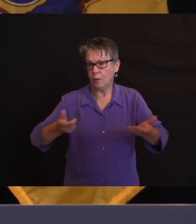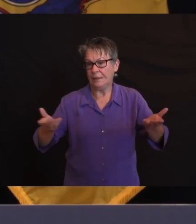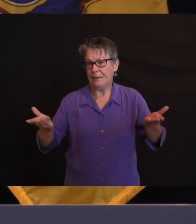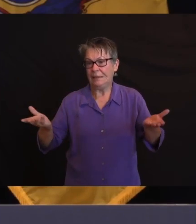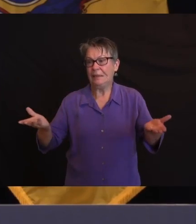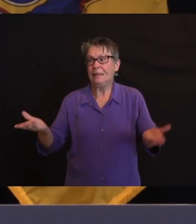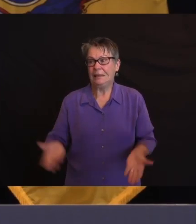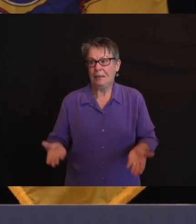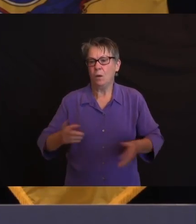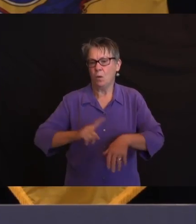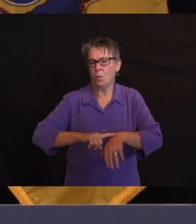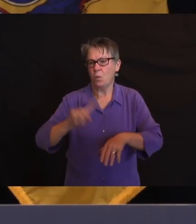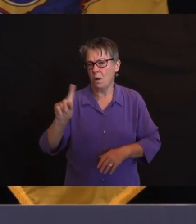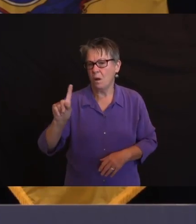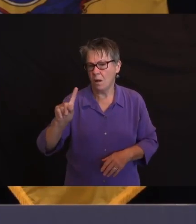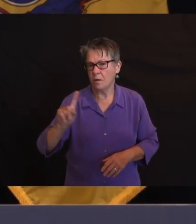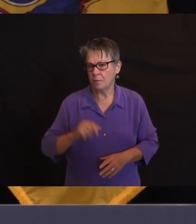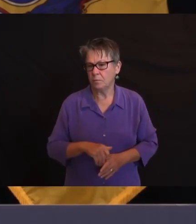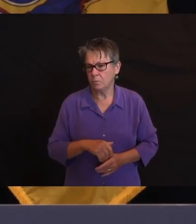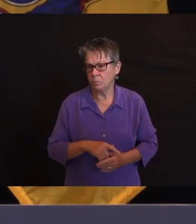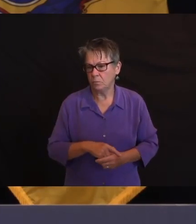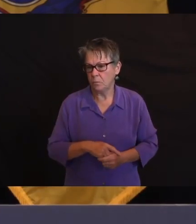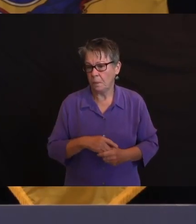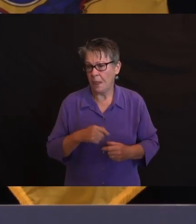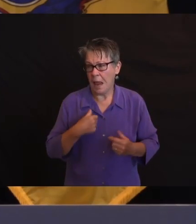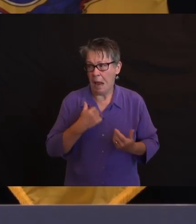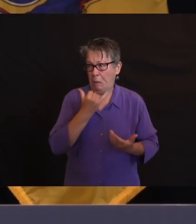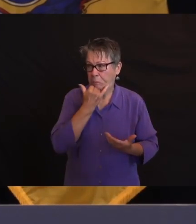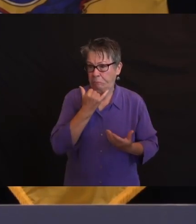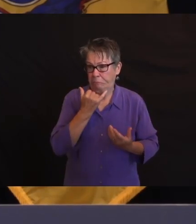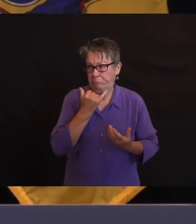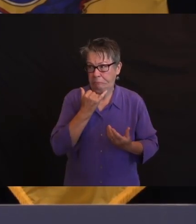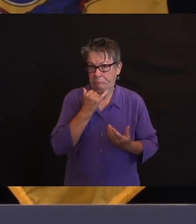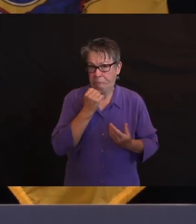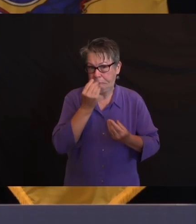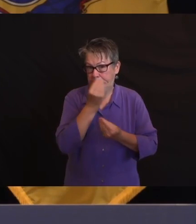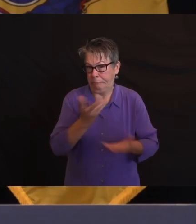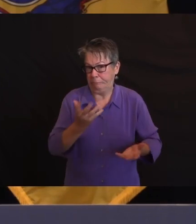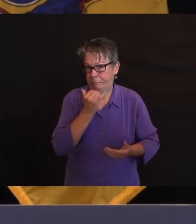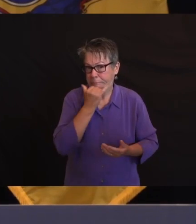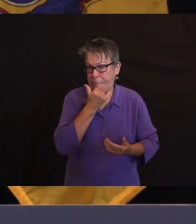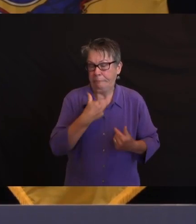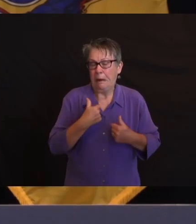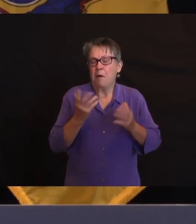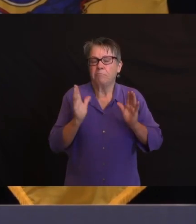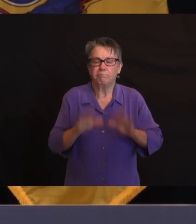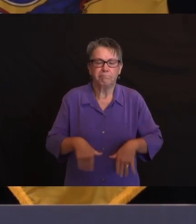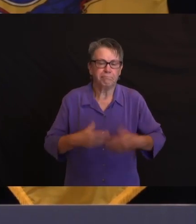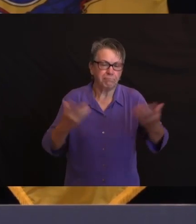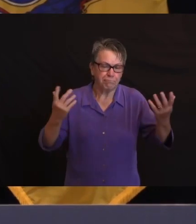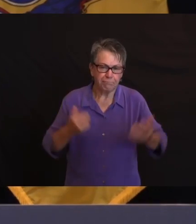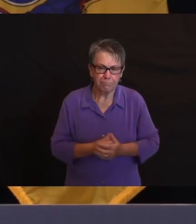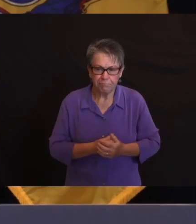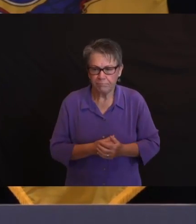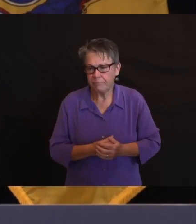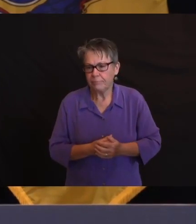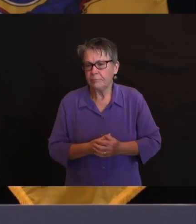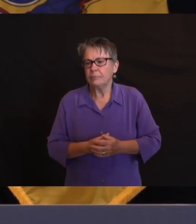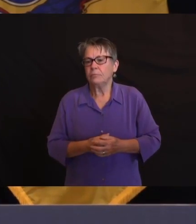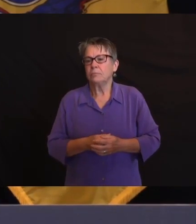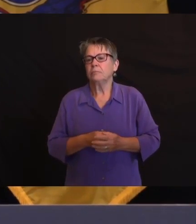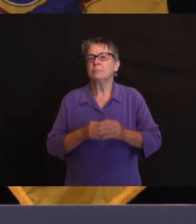out there, thank you for everything you're doing. Please keep up the great work. And just remember the basics. Face